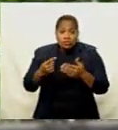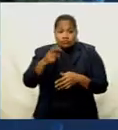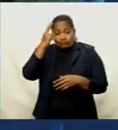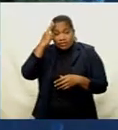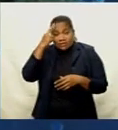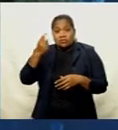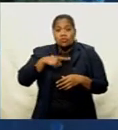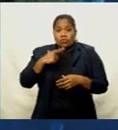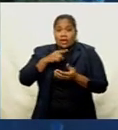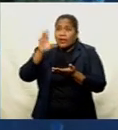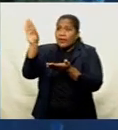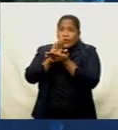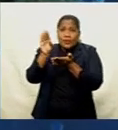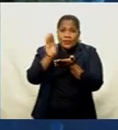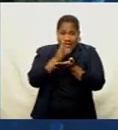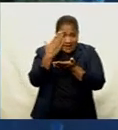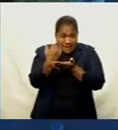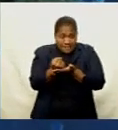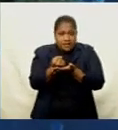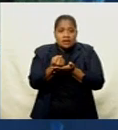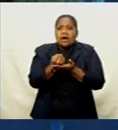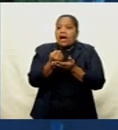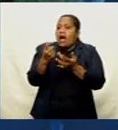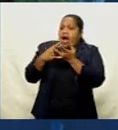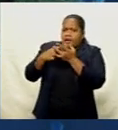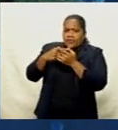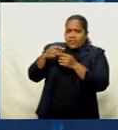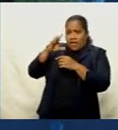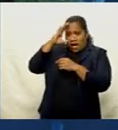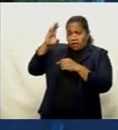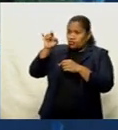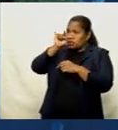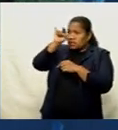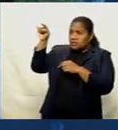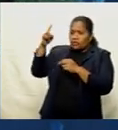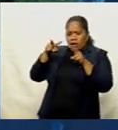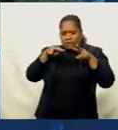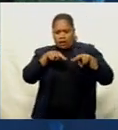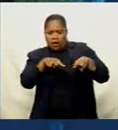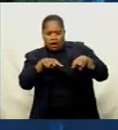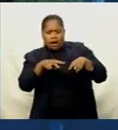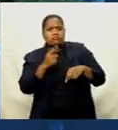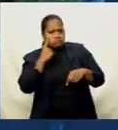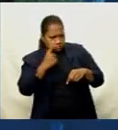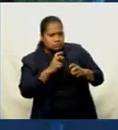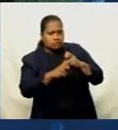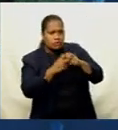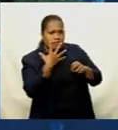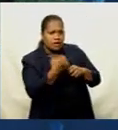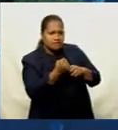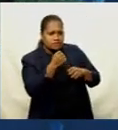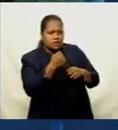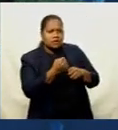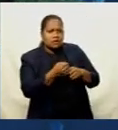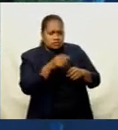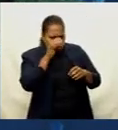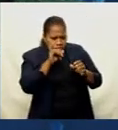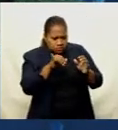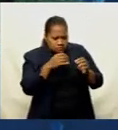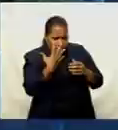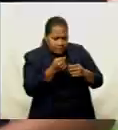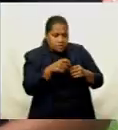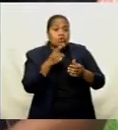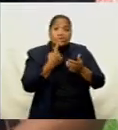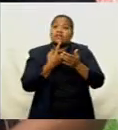because there are other countries that have seen the problem, they recognize the problem, they've seen its devastating effects on other people, and they've made it